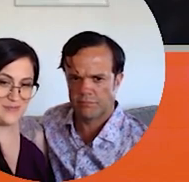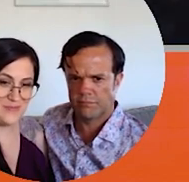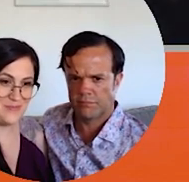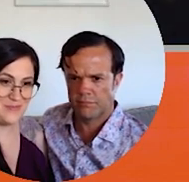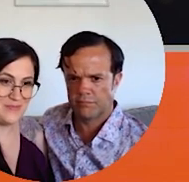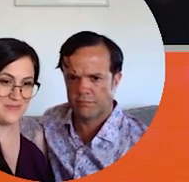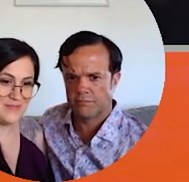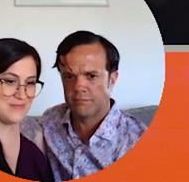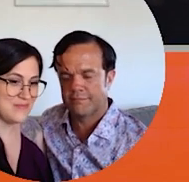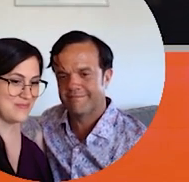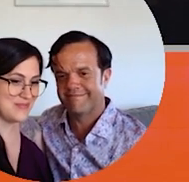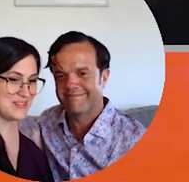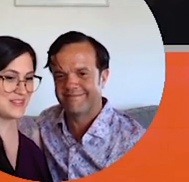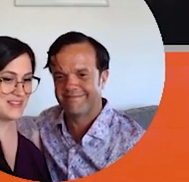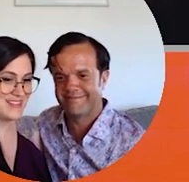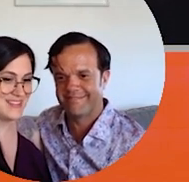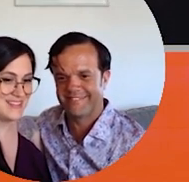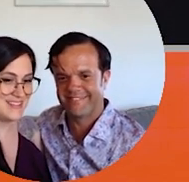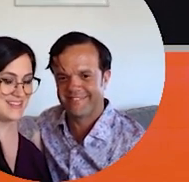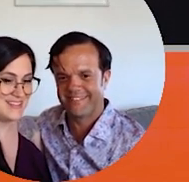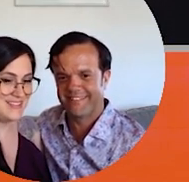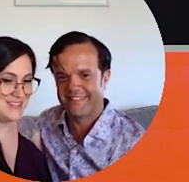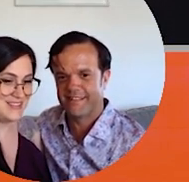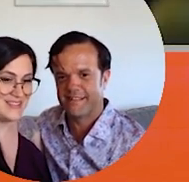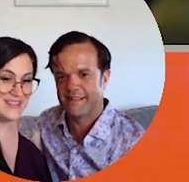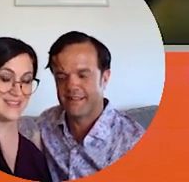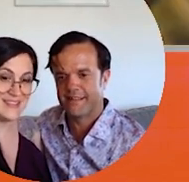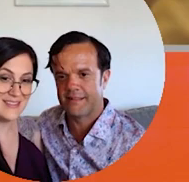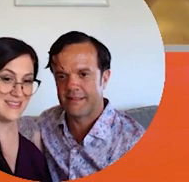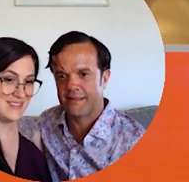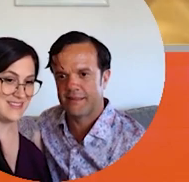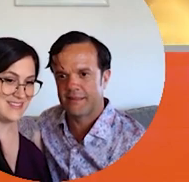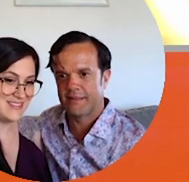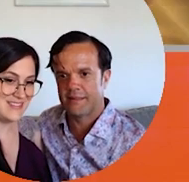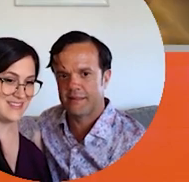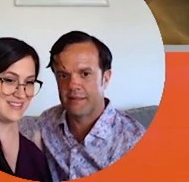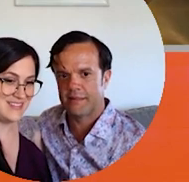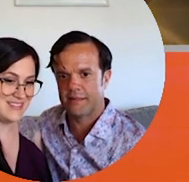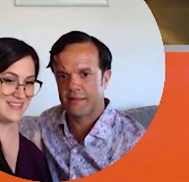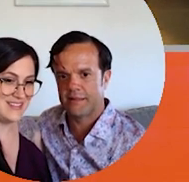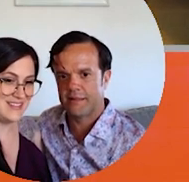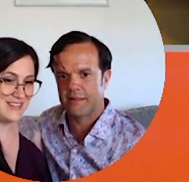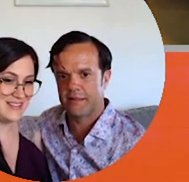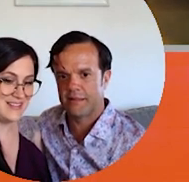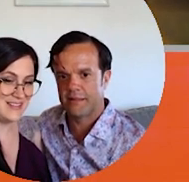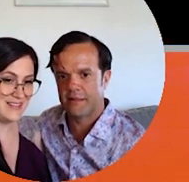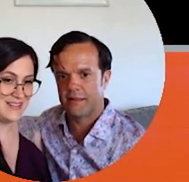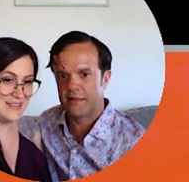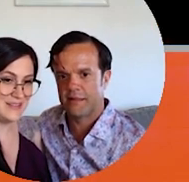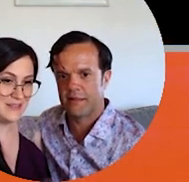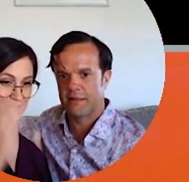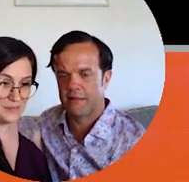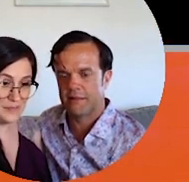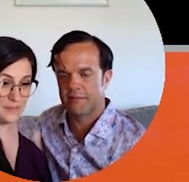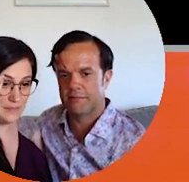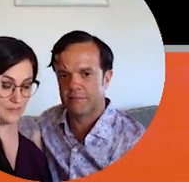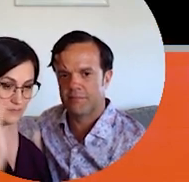The nominations for Best Film presented by Warner Media are... Cody La Scala, Breaking Cody.